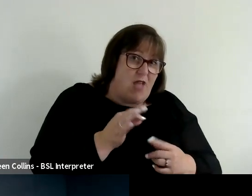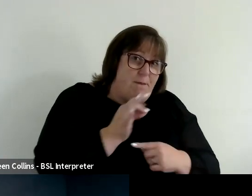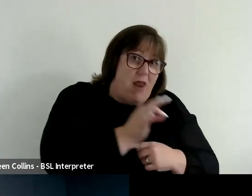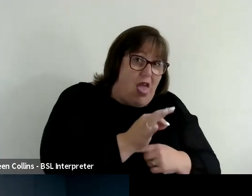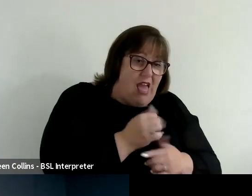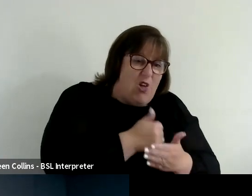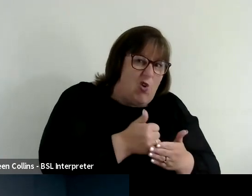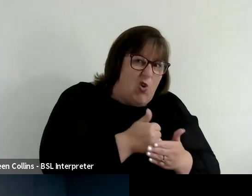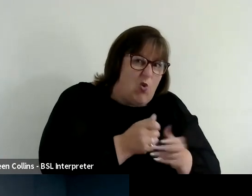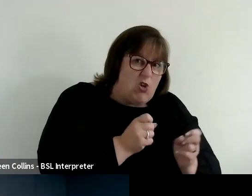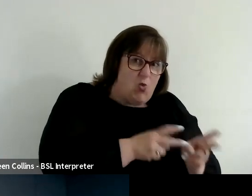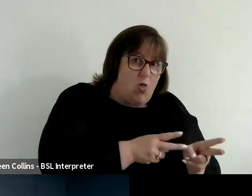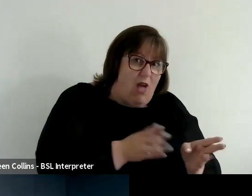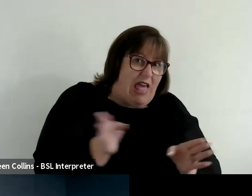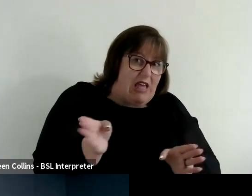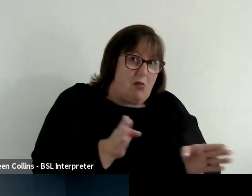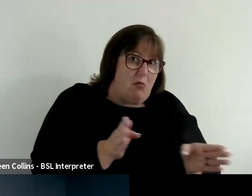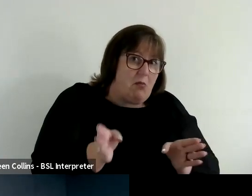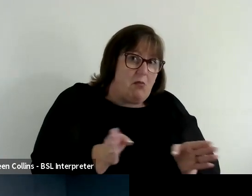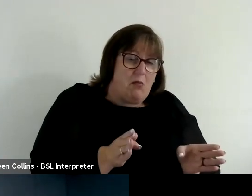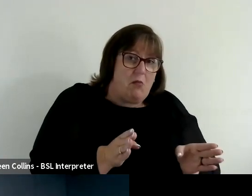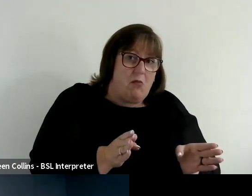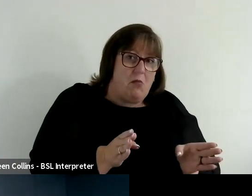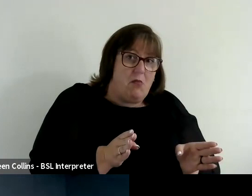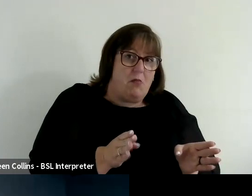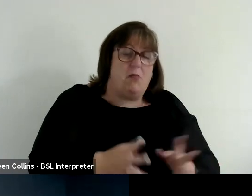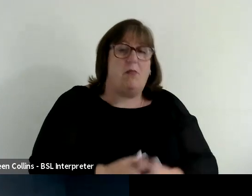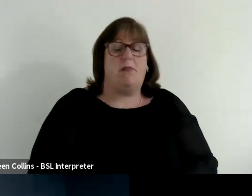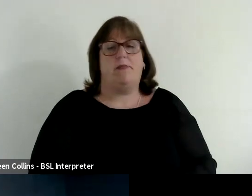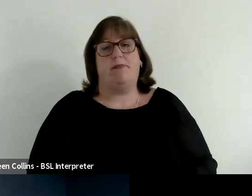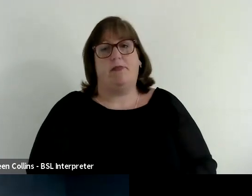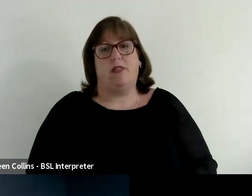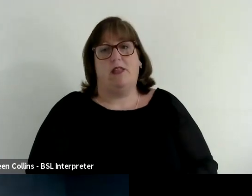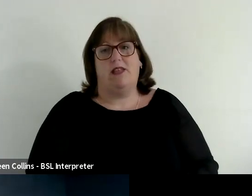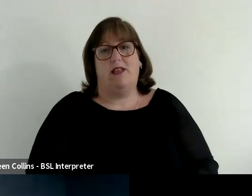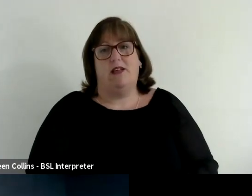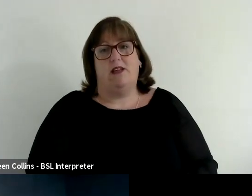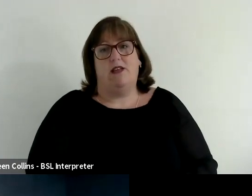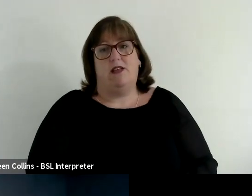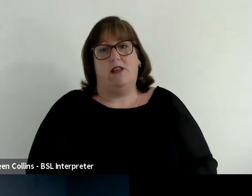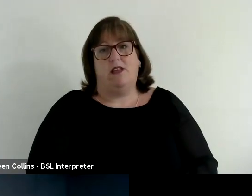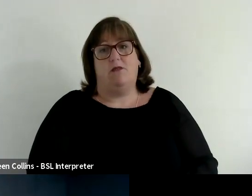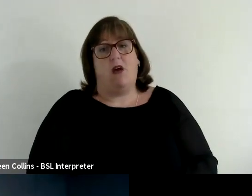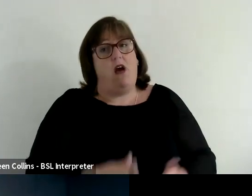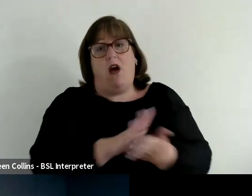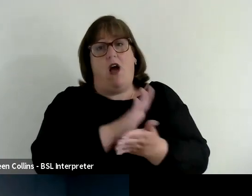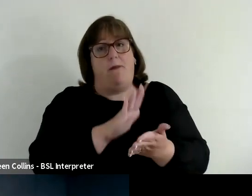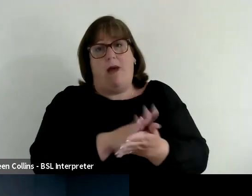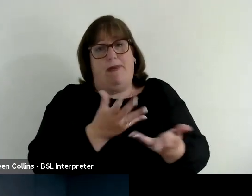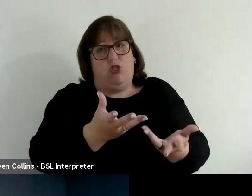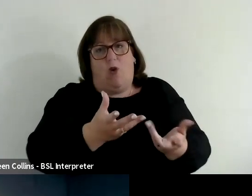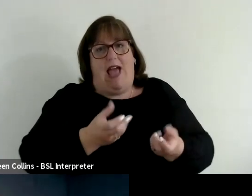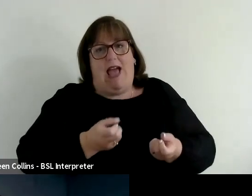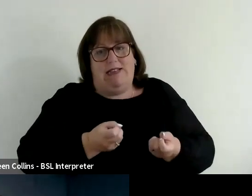to perhaps get in touch with you directly? Yeah, I mean, I'd be happy to accept a CV. I think my